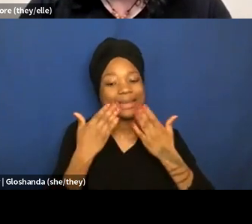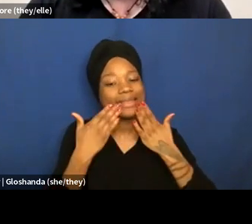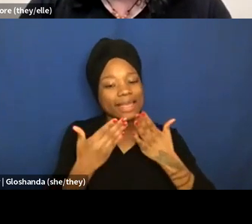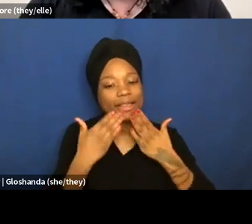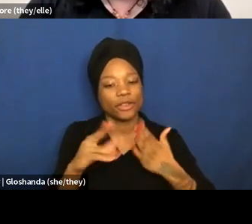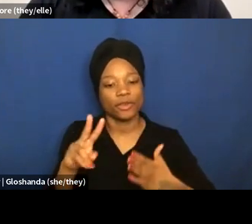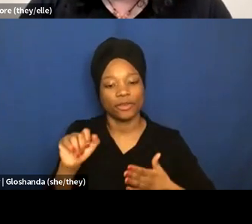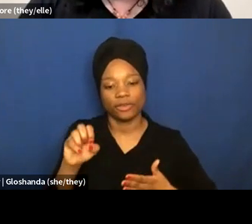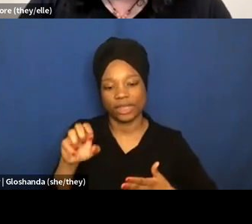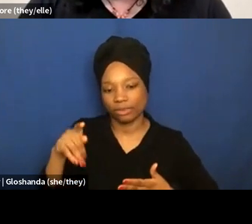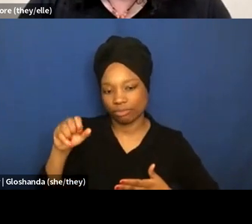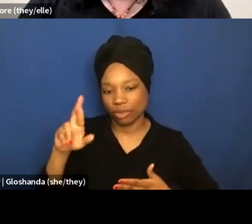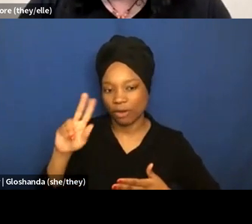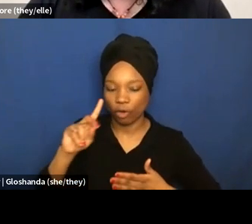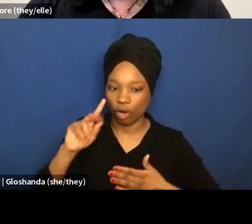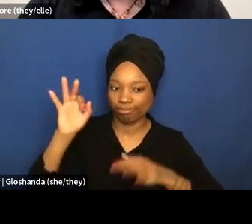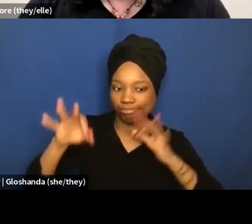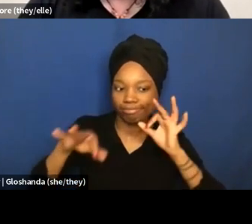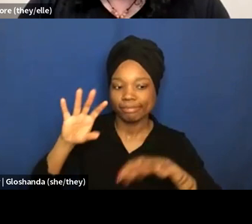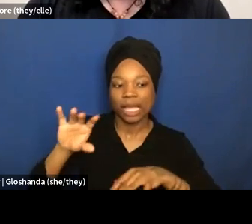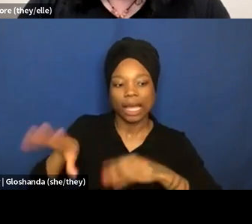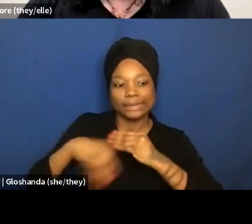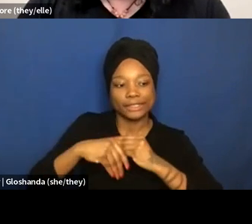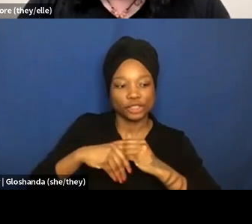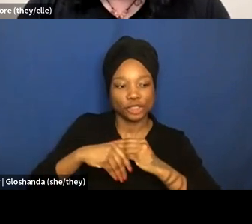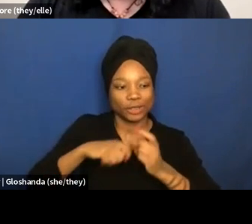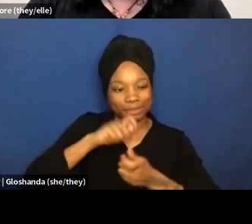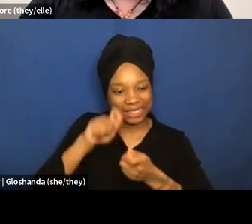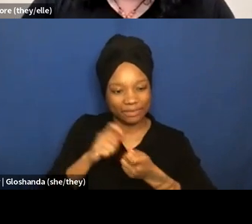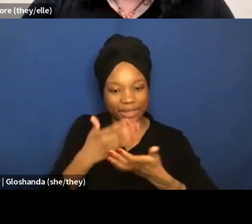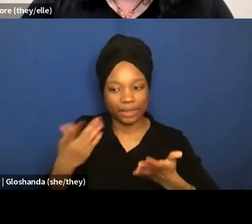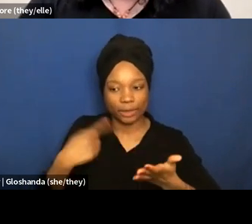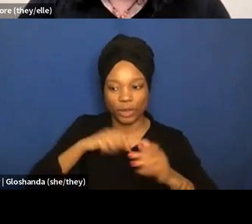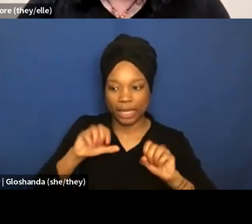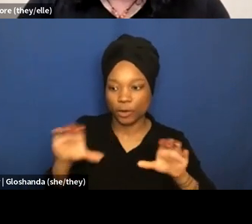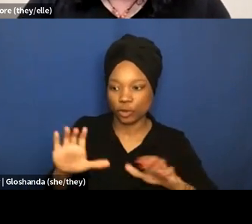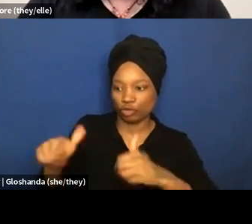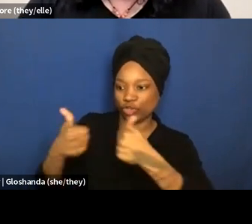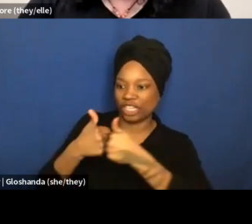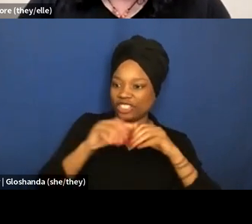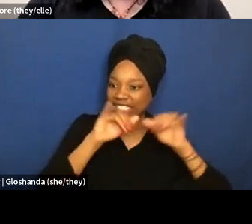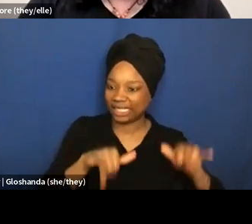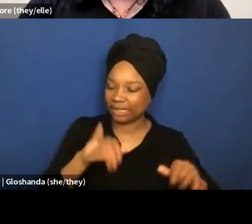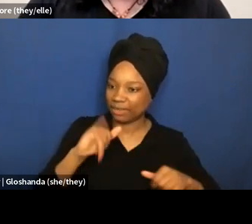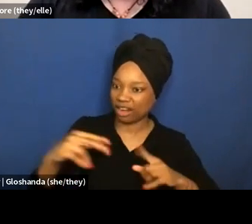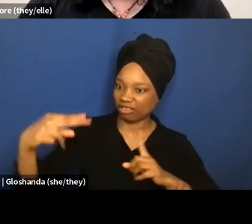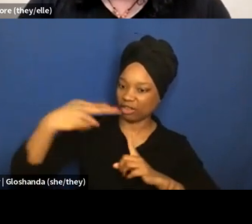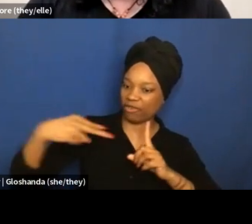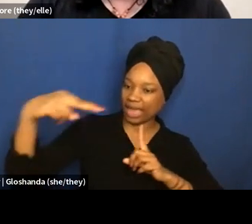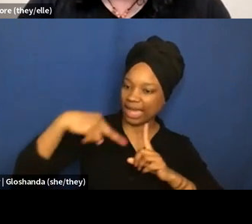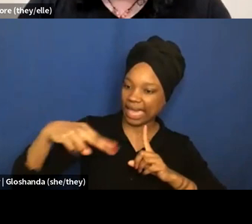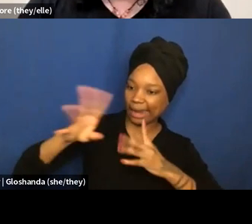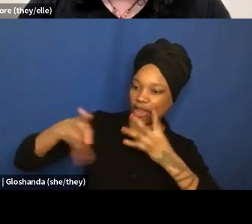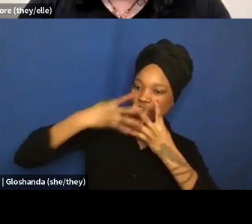additional specific steps that we can take to challenge these systems that are surveilling and incarcerating us. And